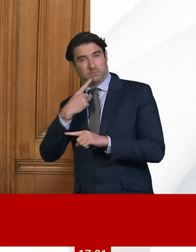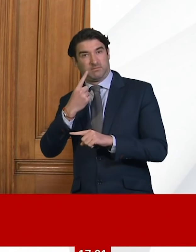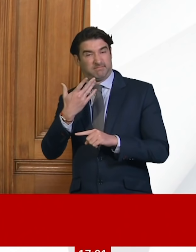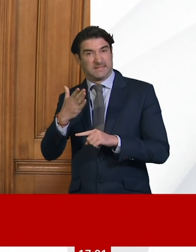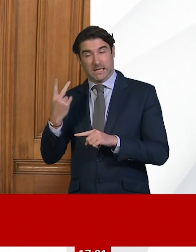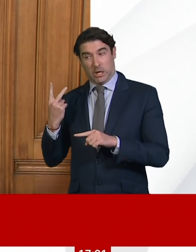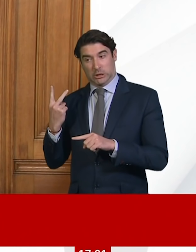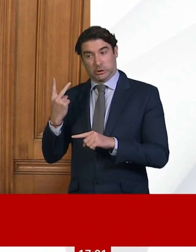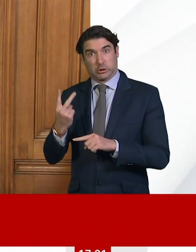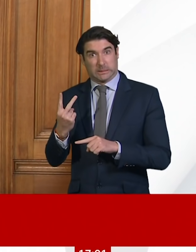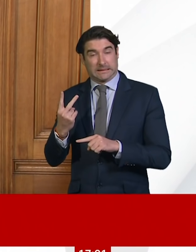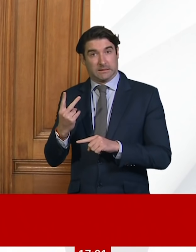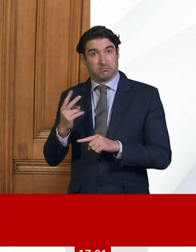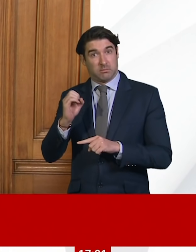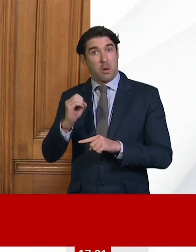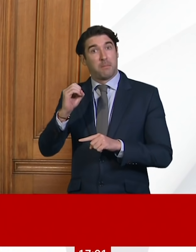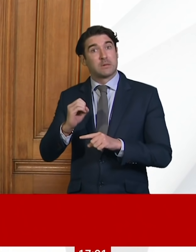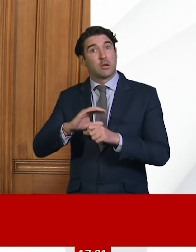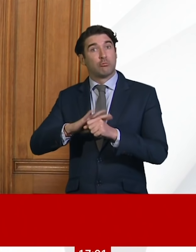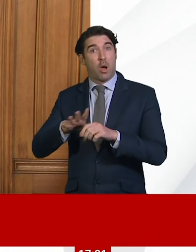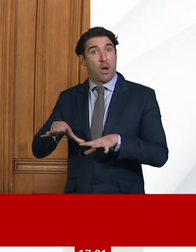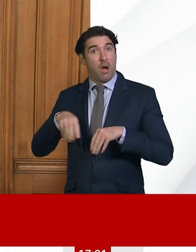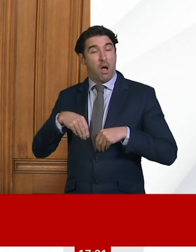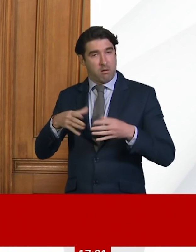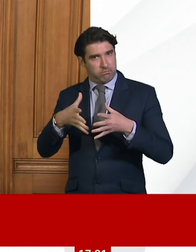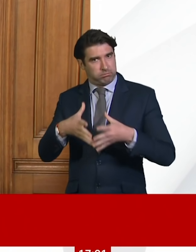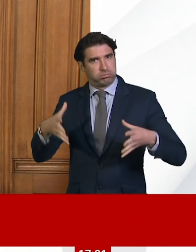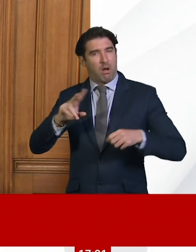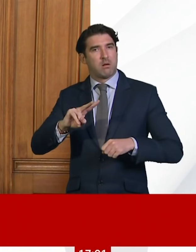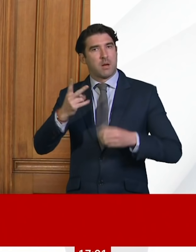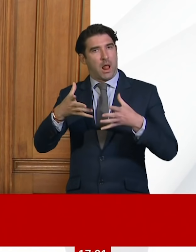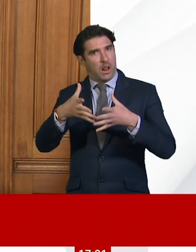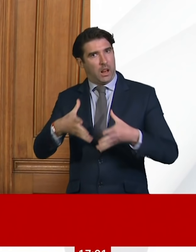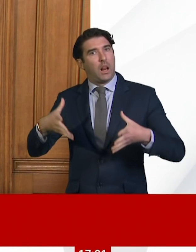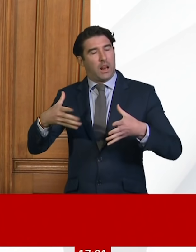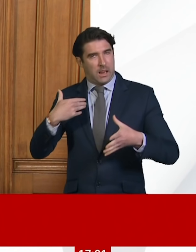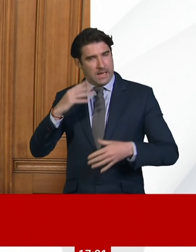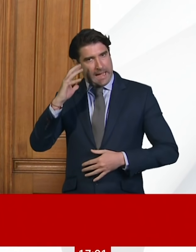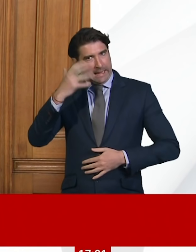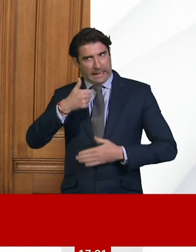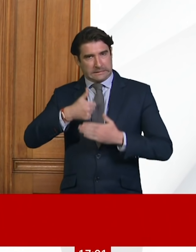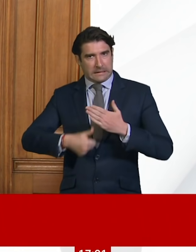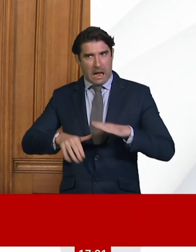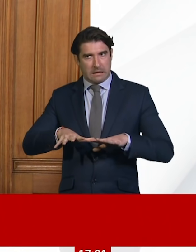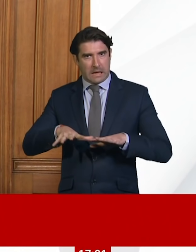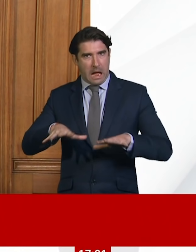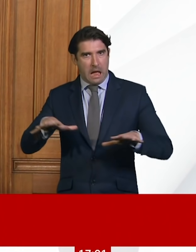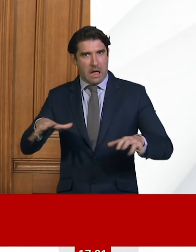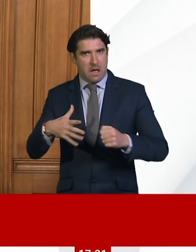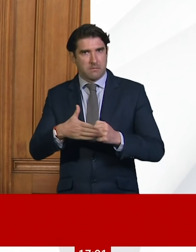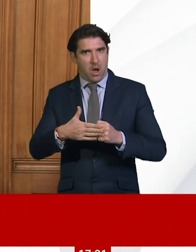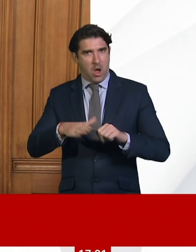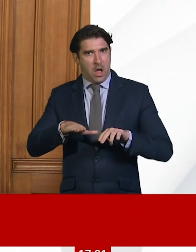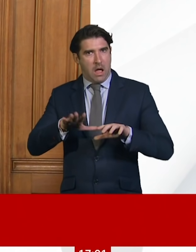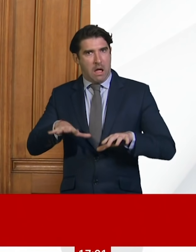fortnight, and I explained that the rate of infections was climbing steeply. I said that we face the sad